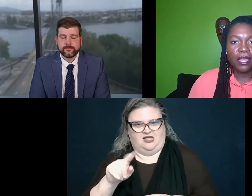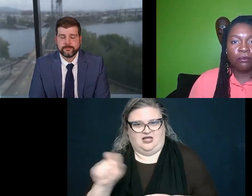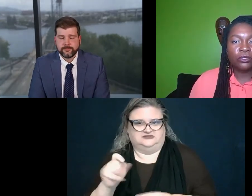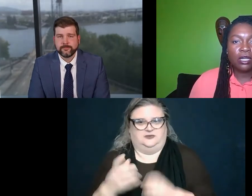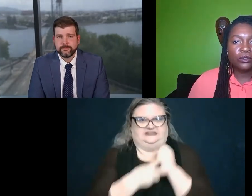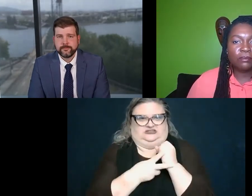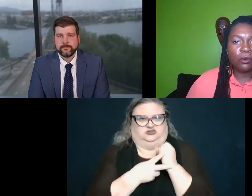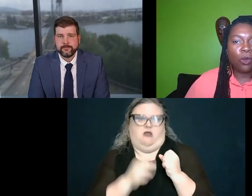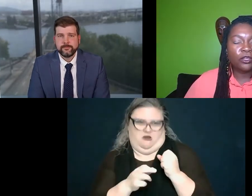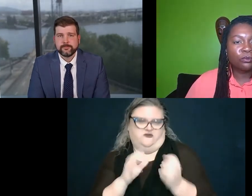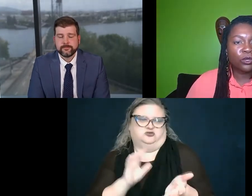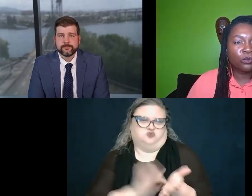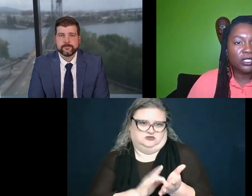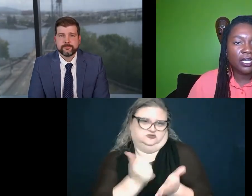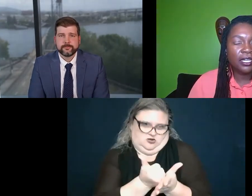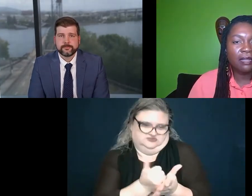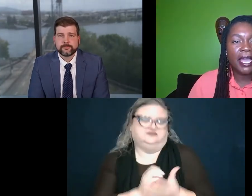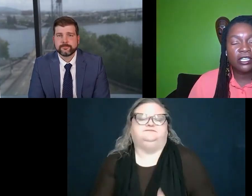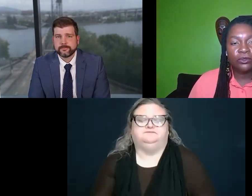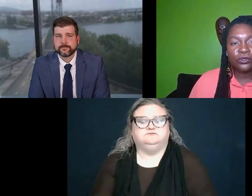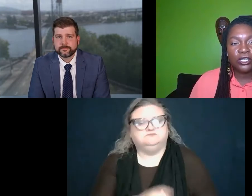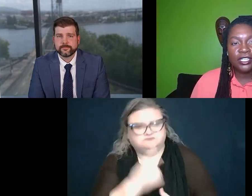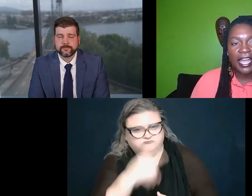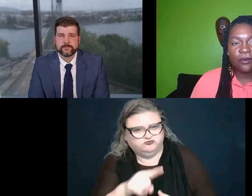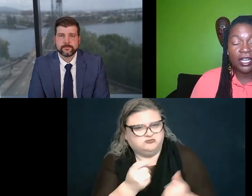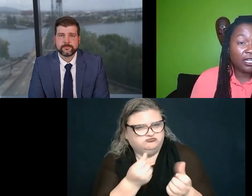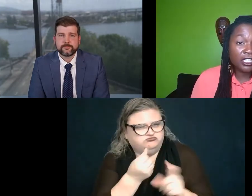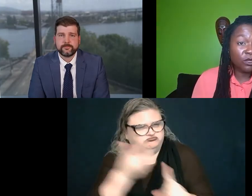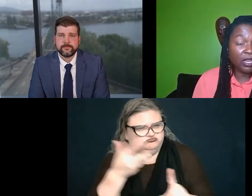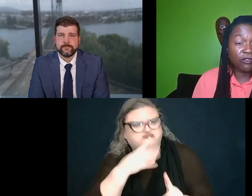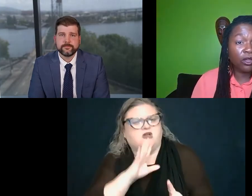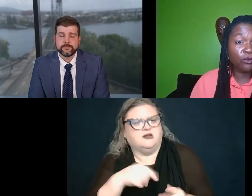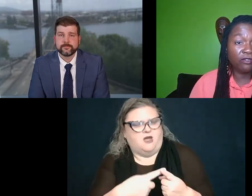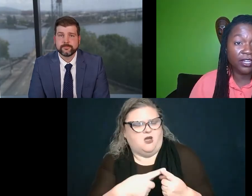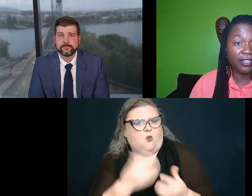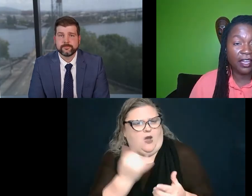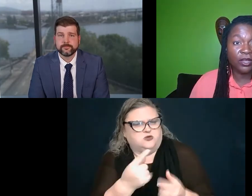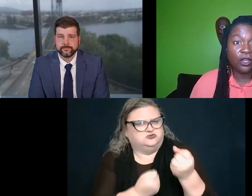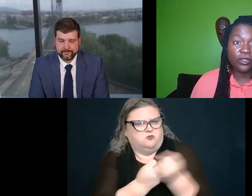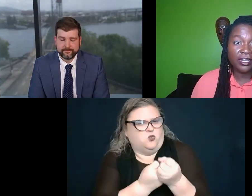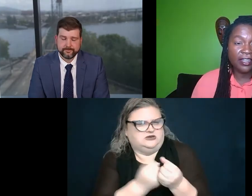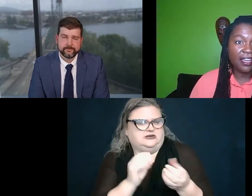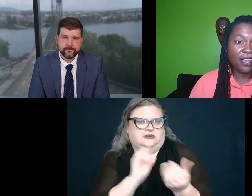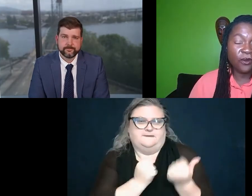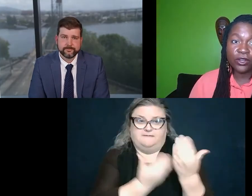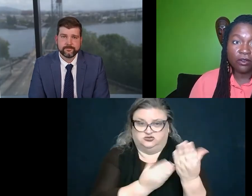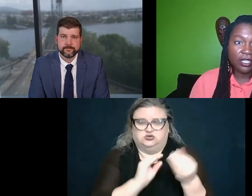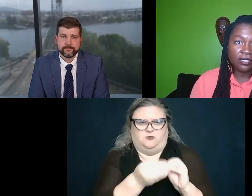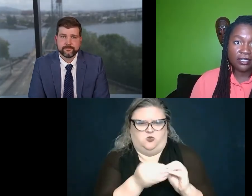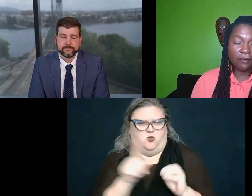use. Will you talk to us about why you supported 110? And I'm asking you this question now in connection with behavioral health, quite frankly. And we know